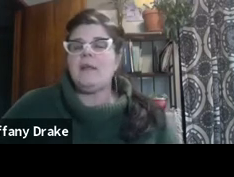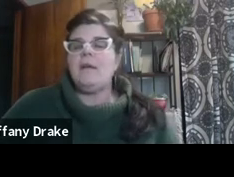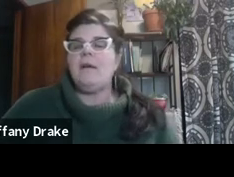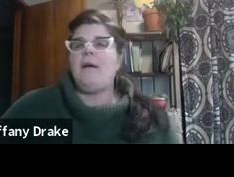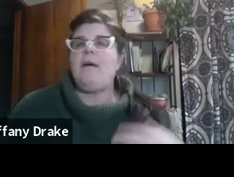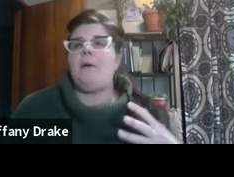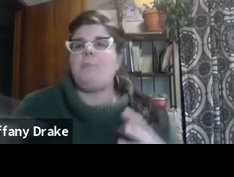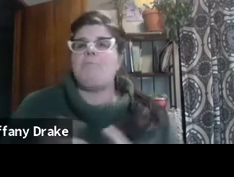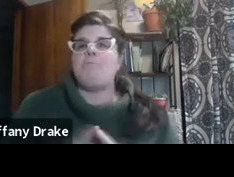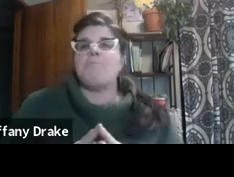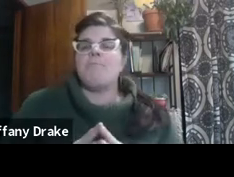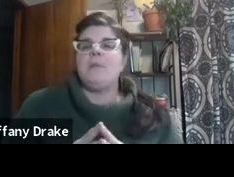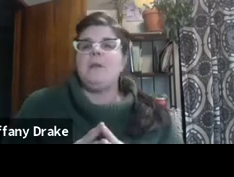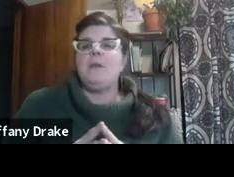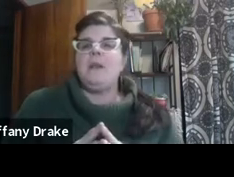like